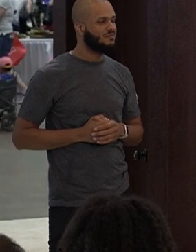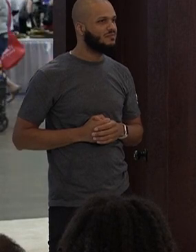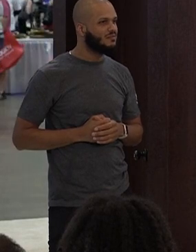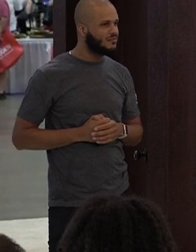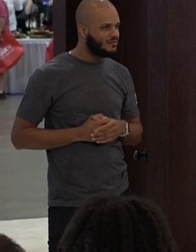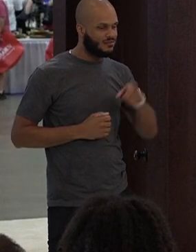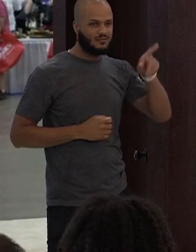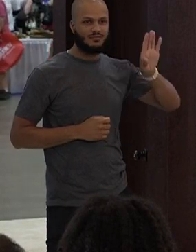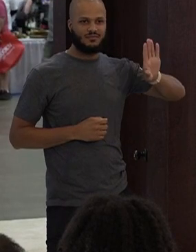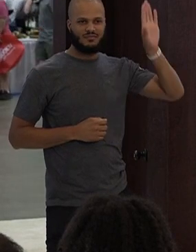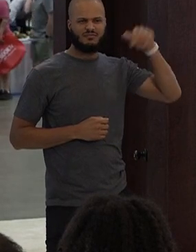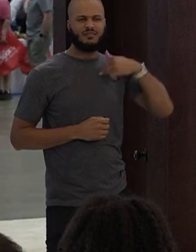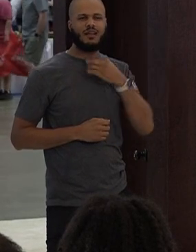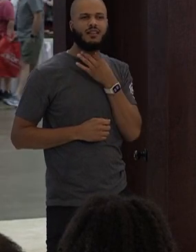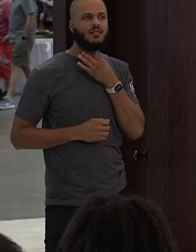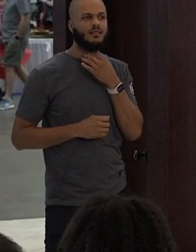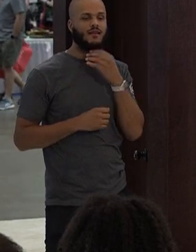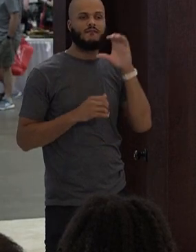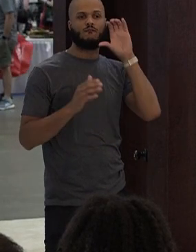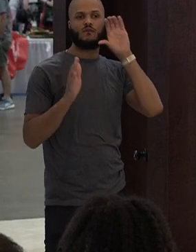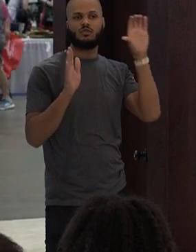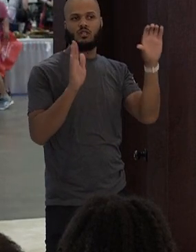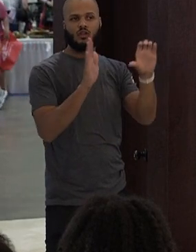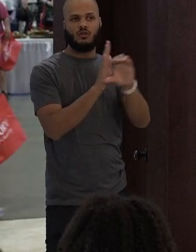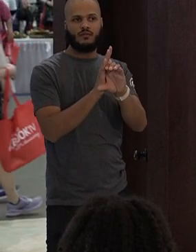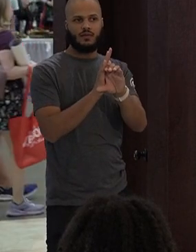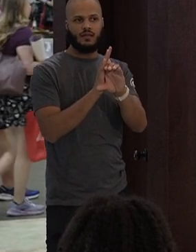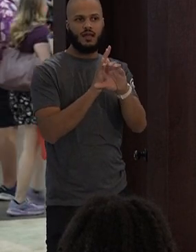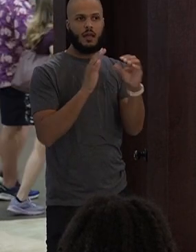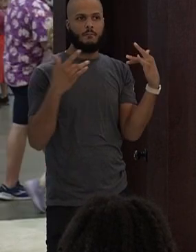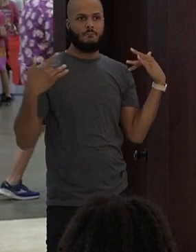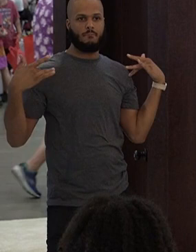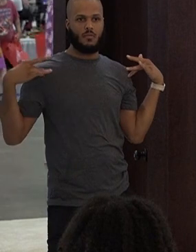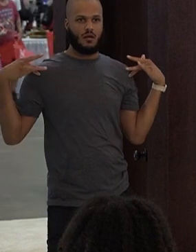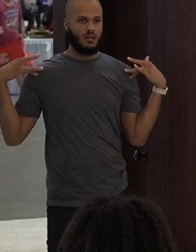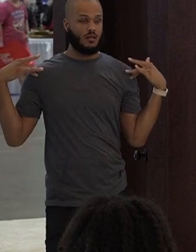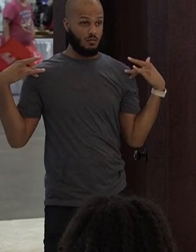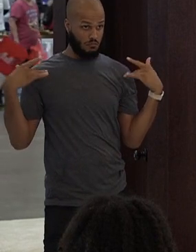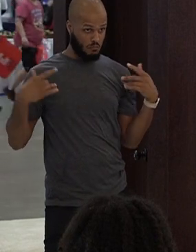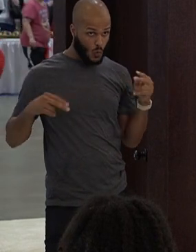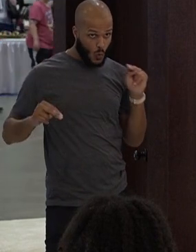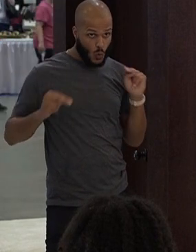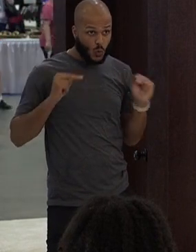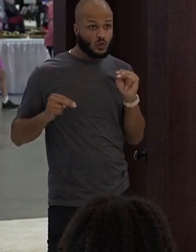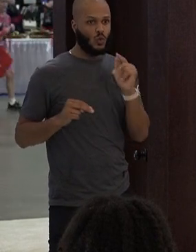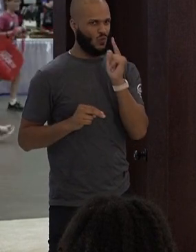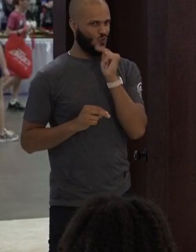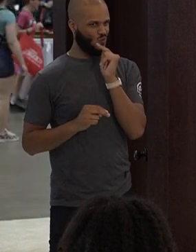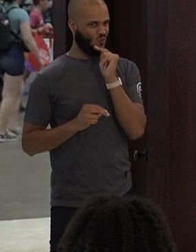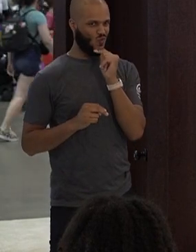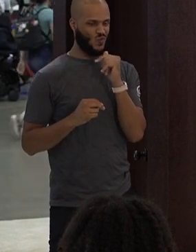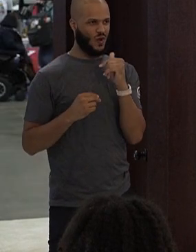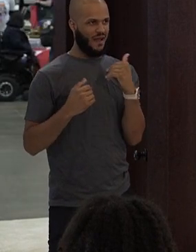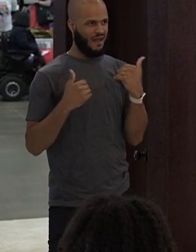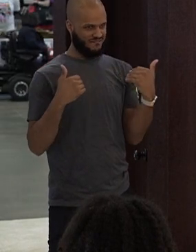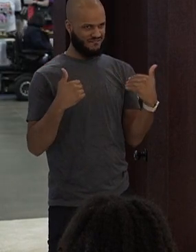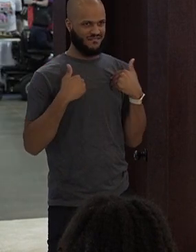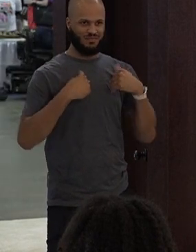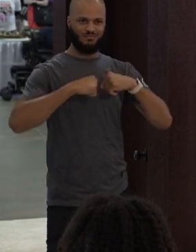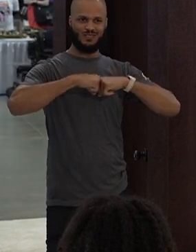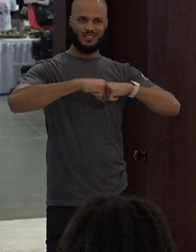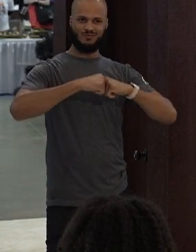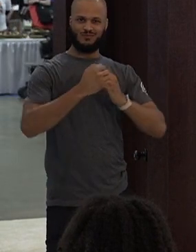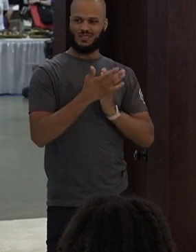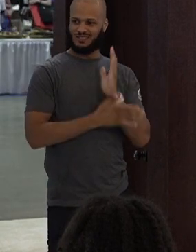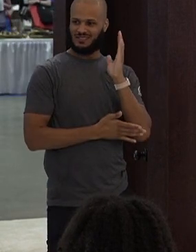Hey, I wanted to ask about photography and models. Can they negotiate who has the reproductive